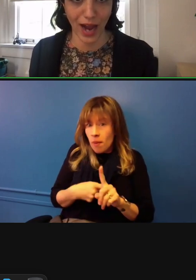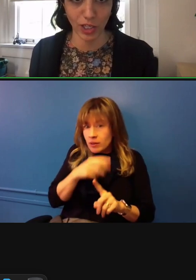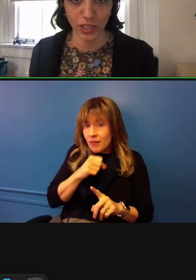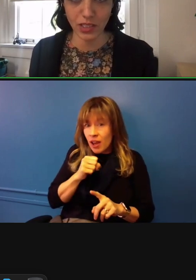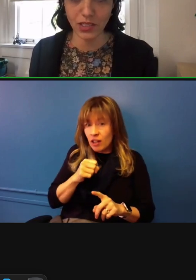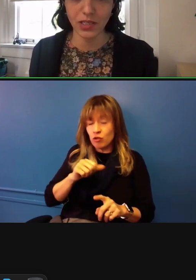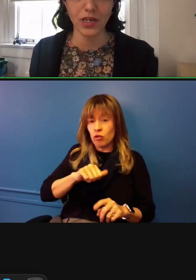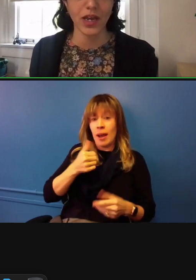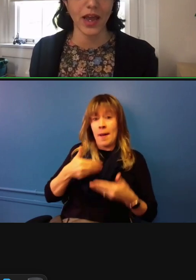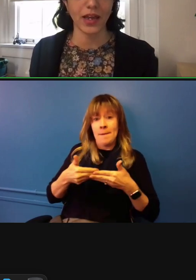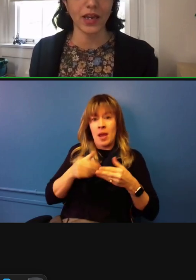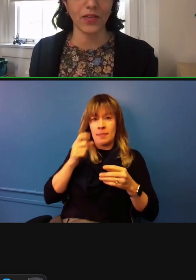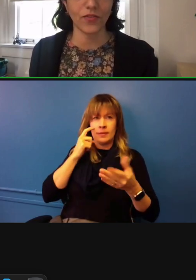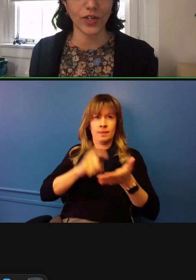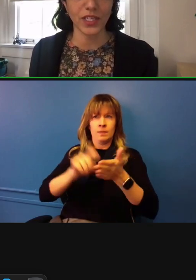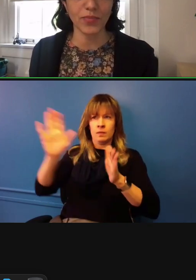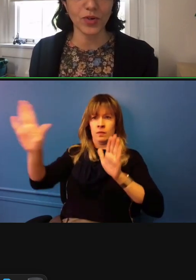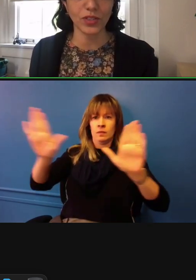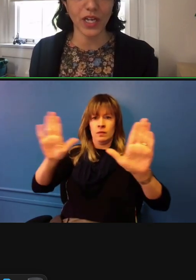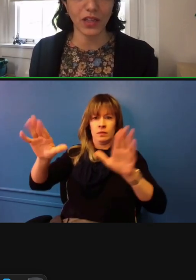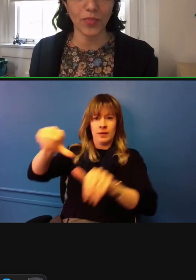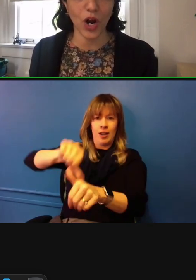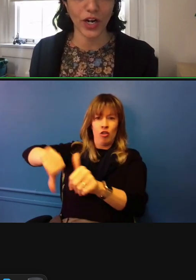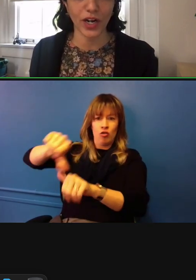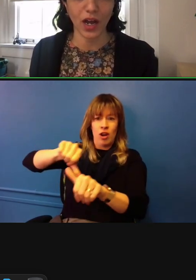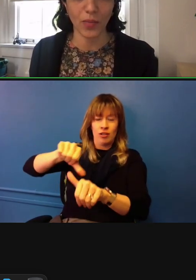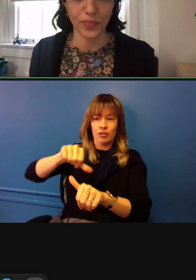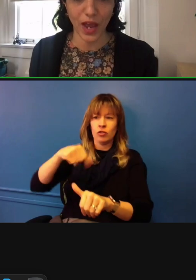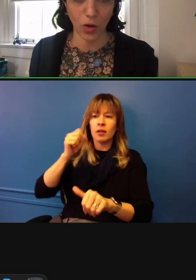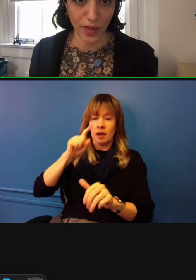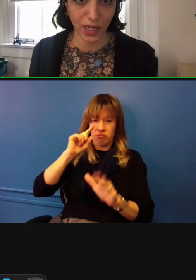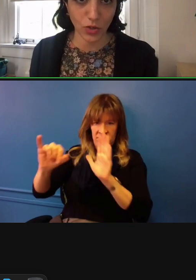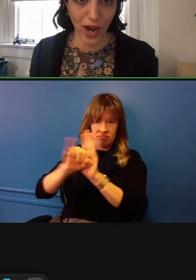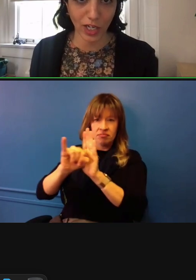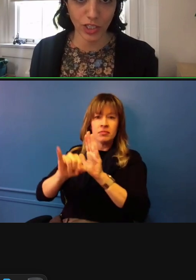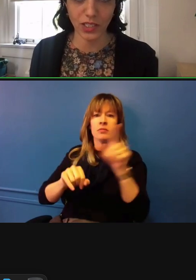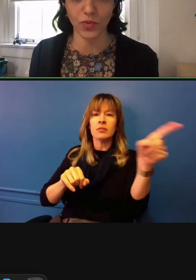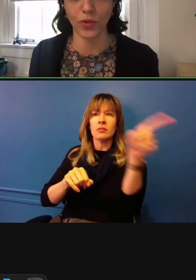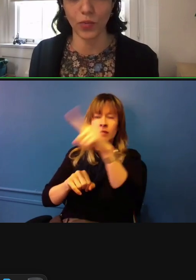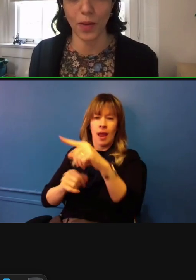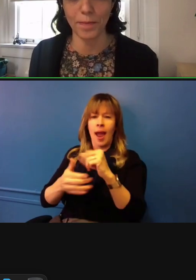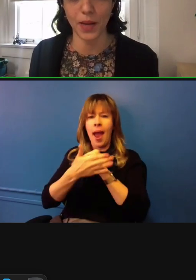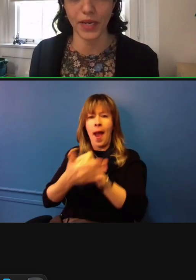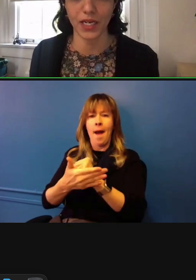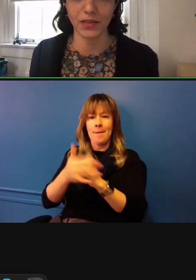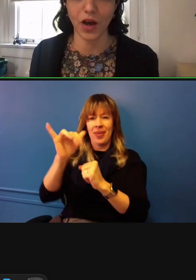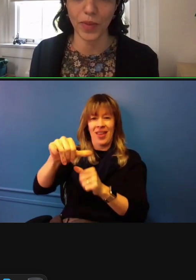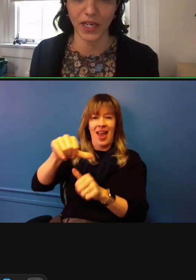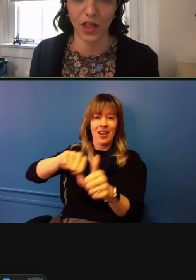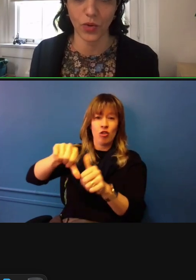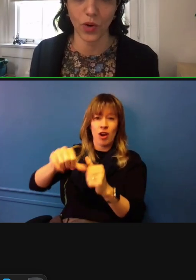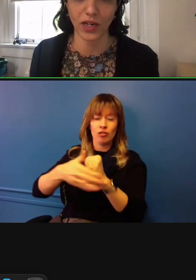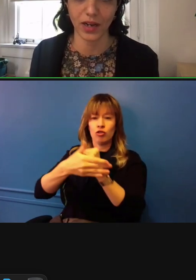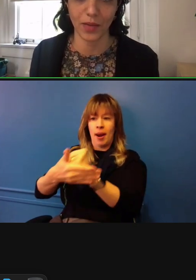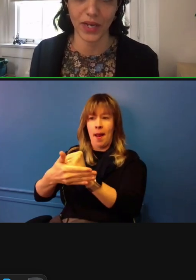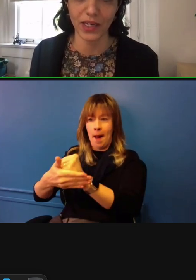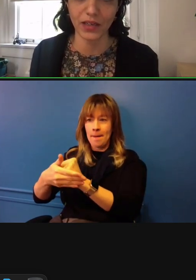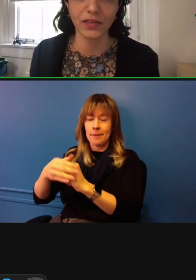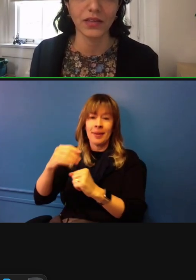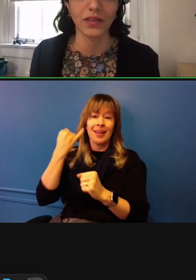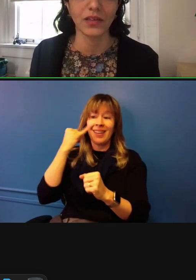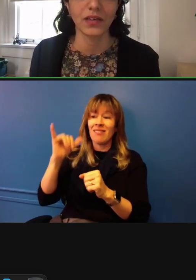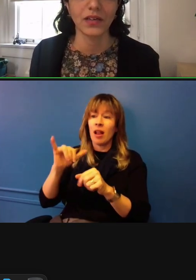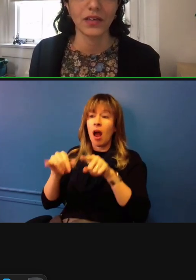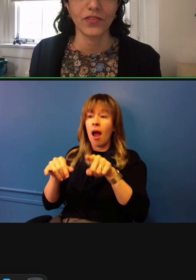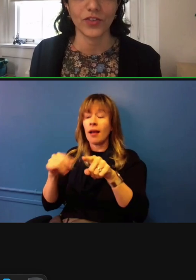social interactions and can, for example, tell apart helping interactions, like when one puppet is helping another one get up a